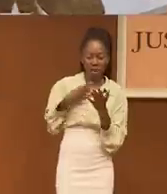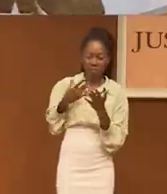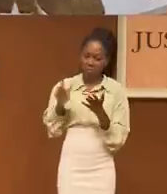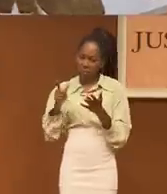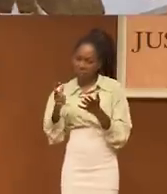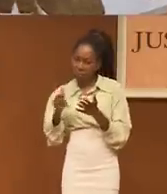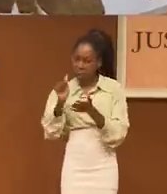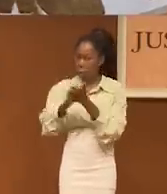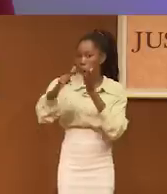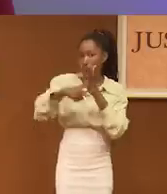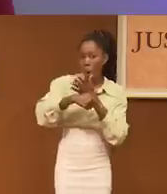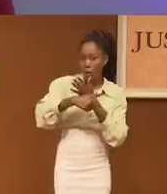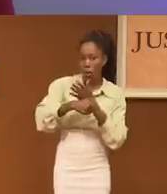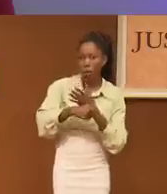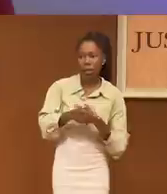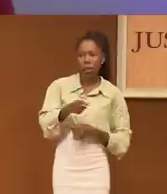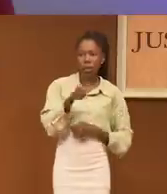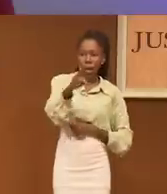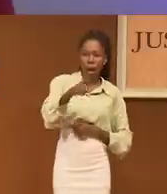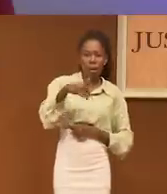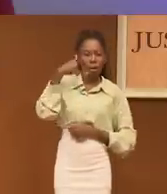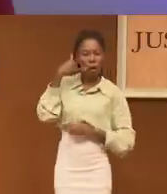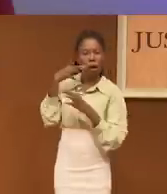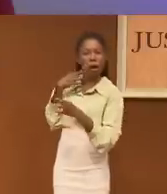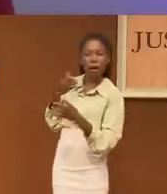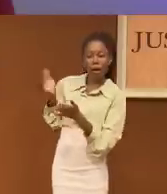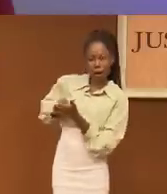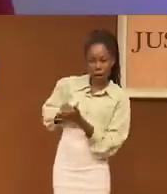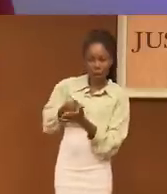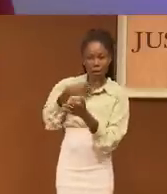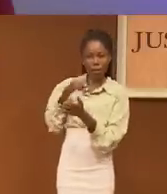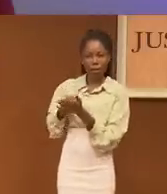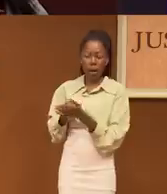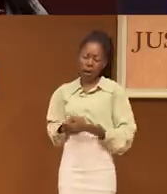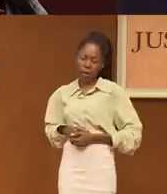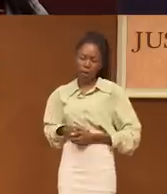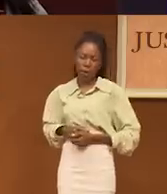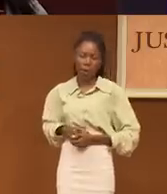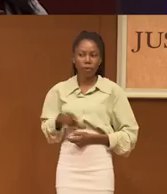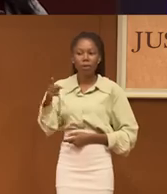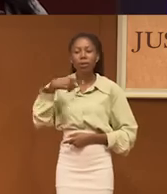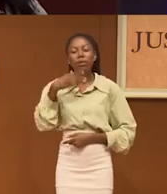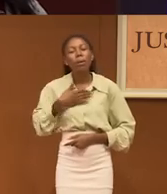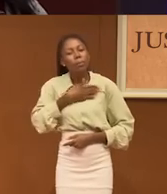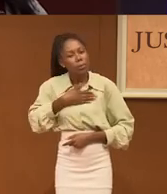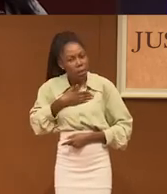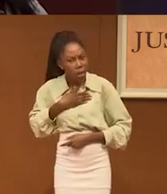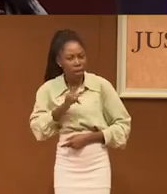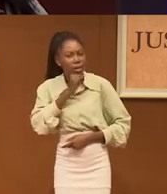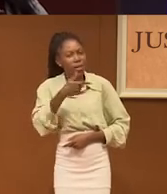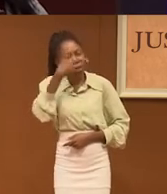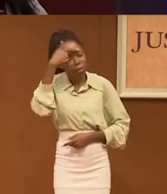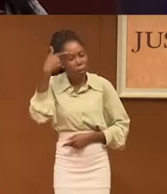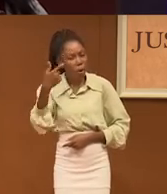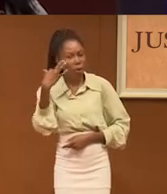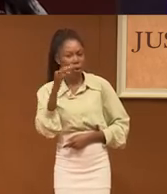August, so he called me that Mrs. Hope, you did not. I said, Daddy, is it because of